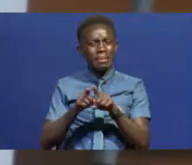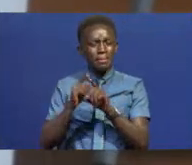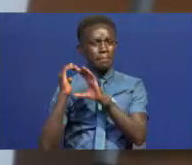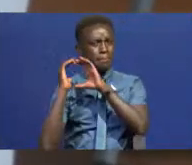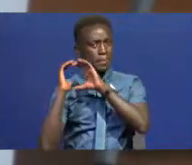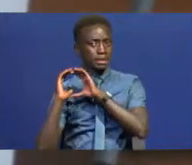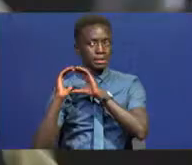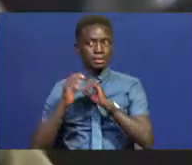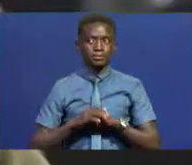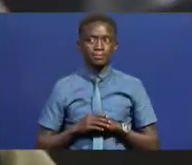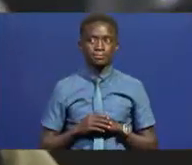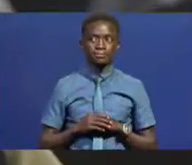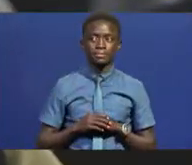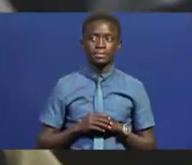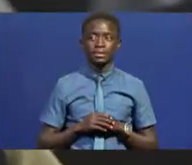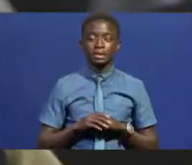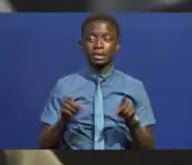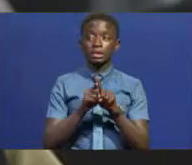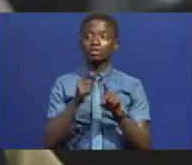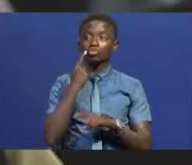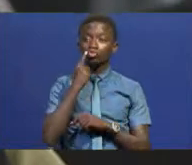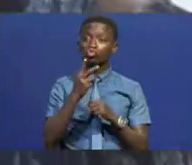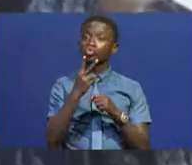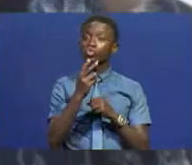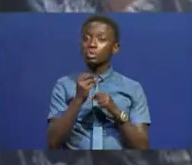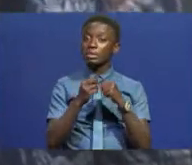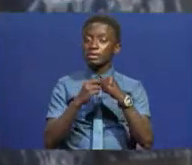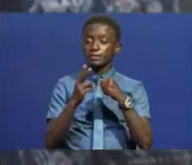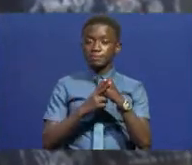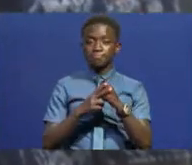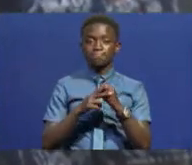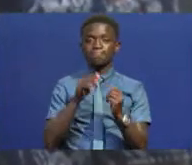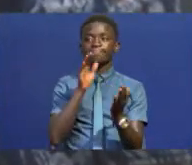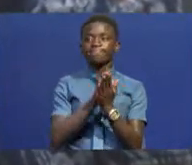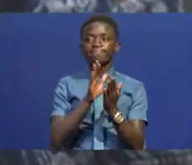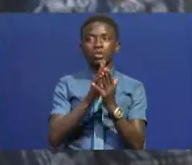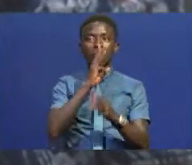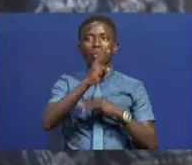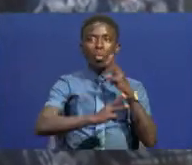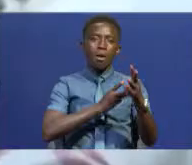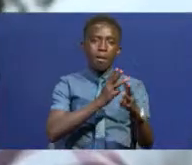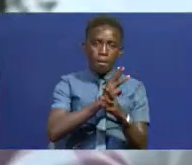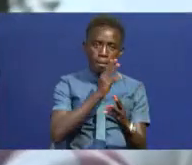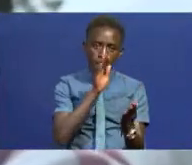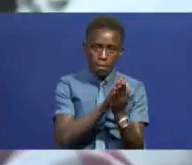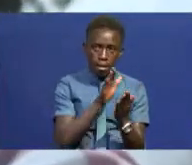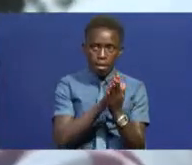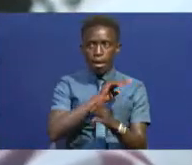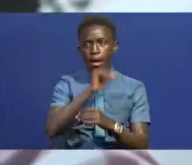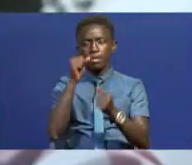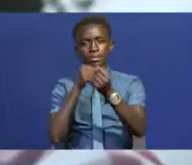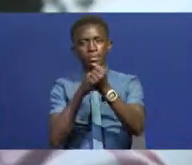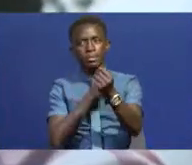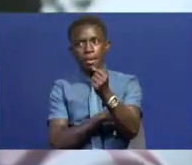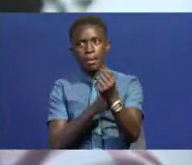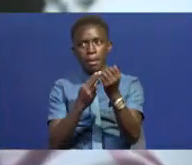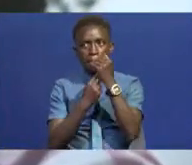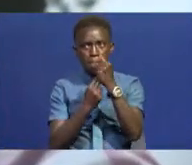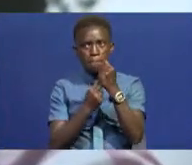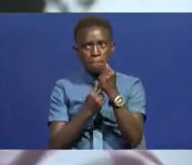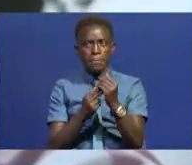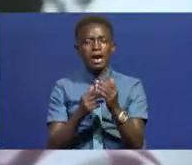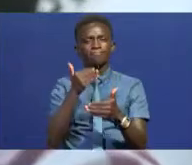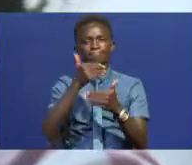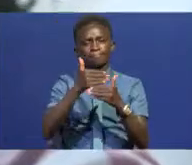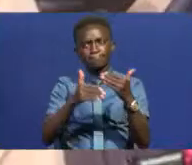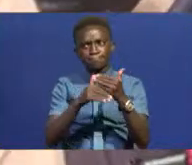transparent utilization of 217 million Floka Fund, the World Bank and other donor partners earmarked for building resilience amongst